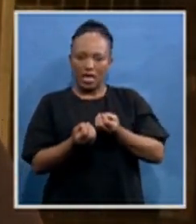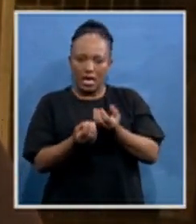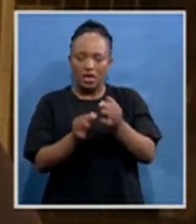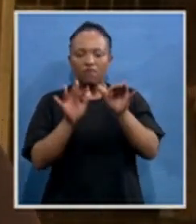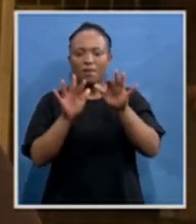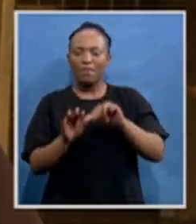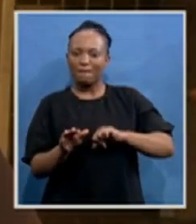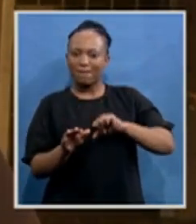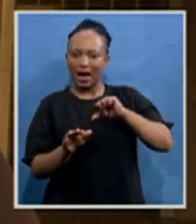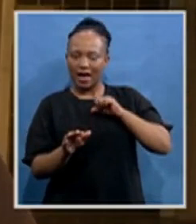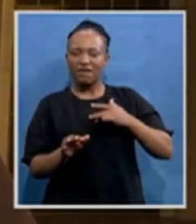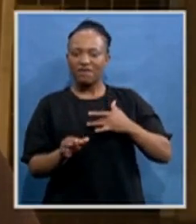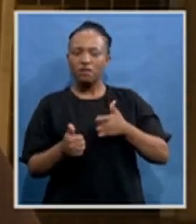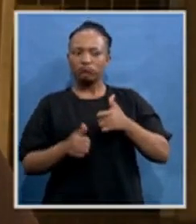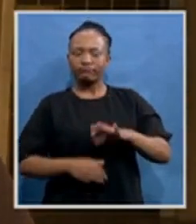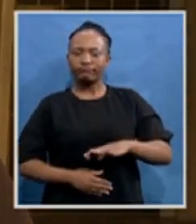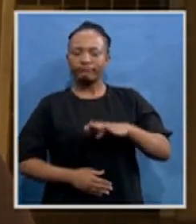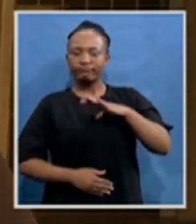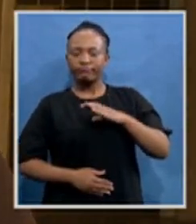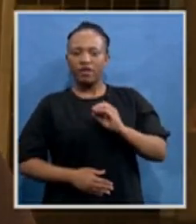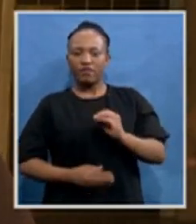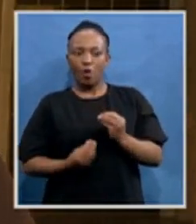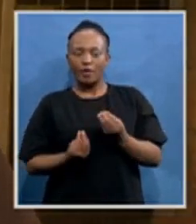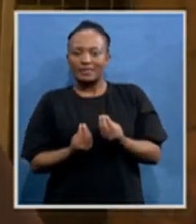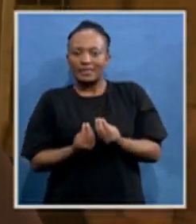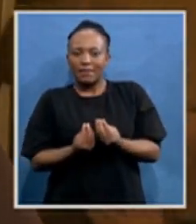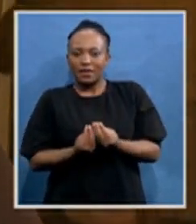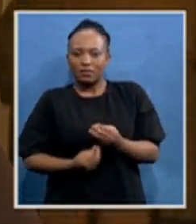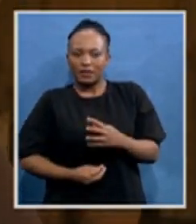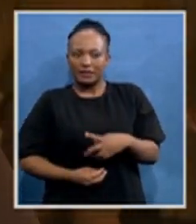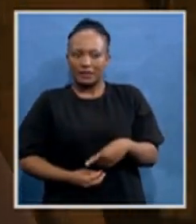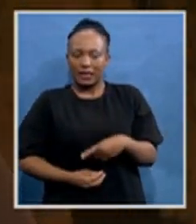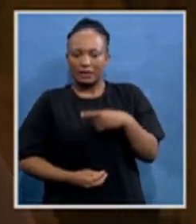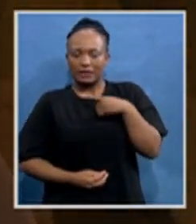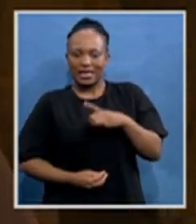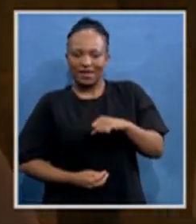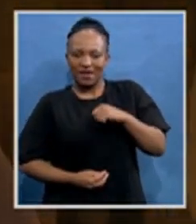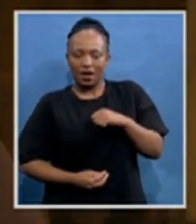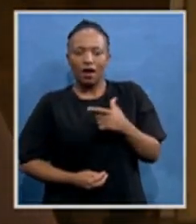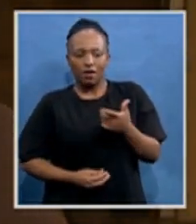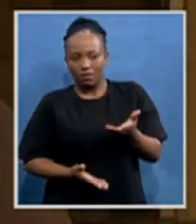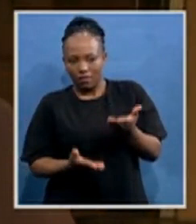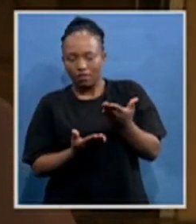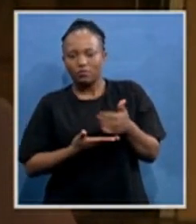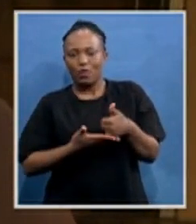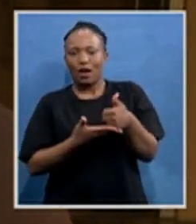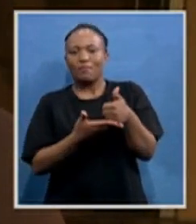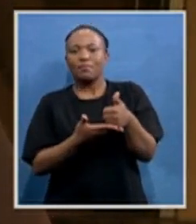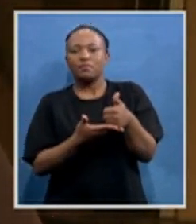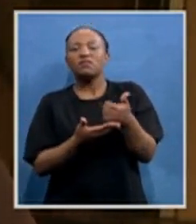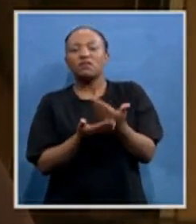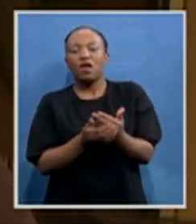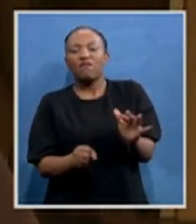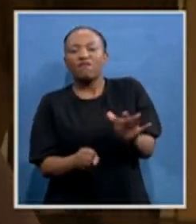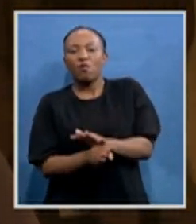to give them some dignity back as well, and putting them on the path to become fully rehabilitated. But definitely people are